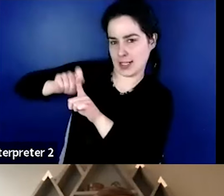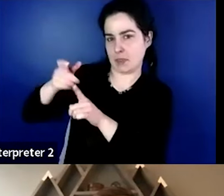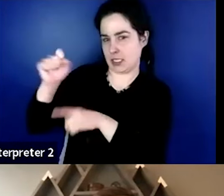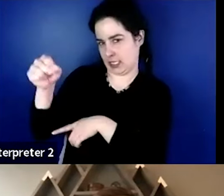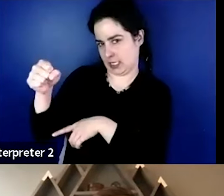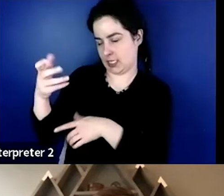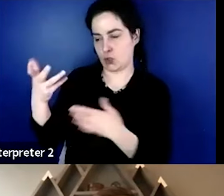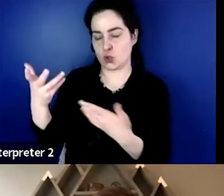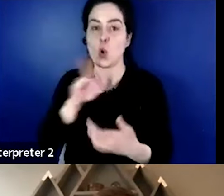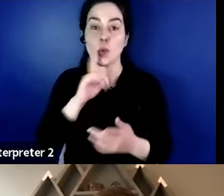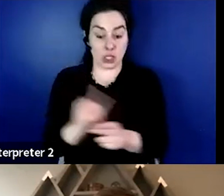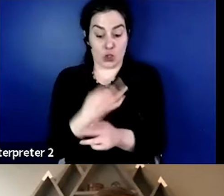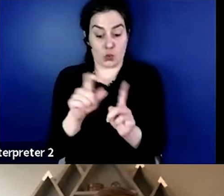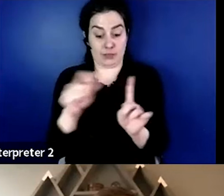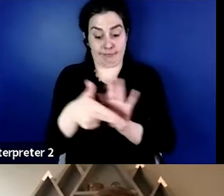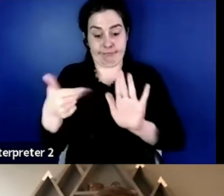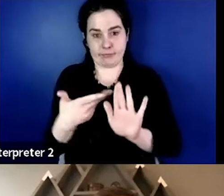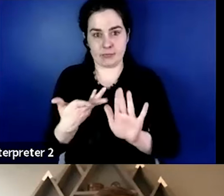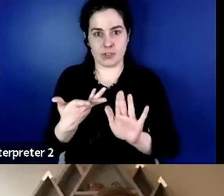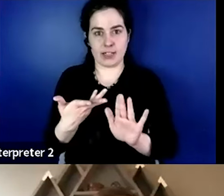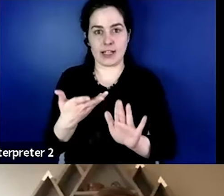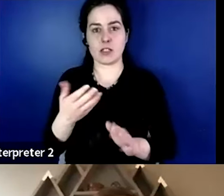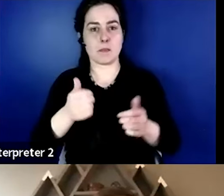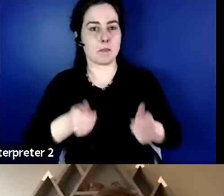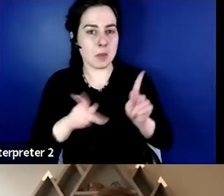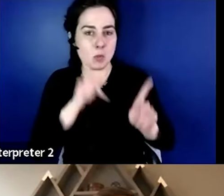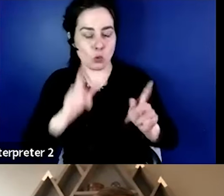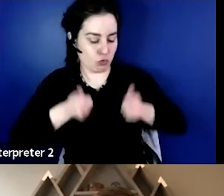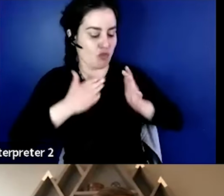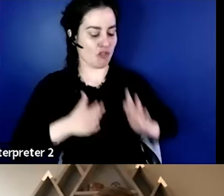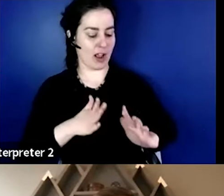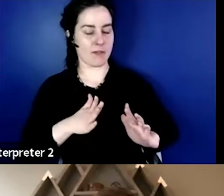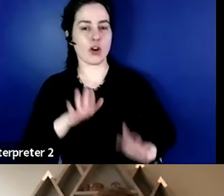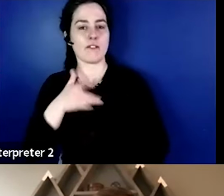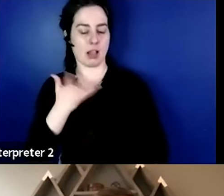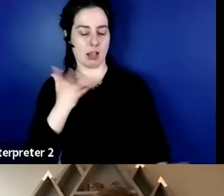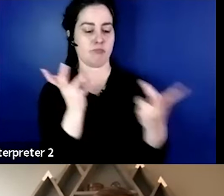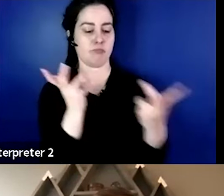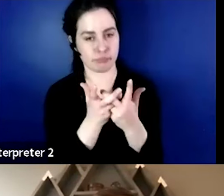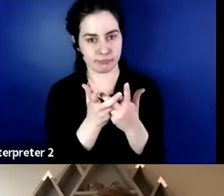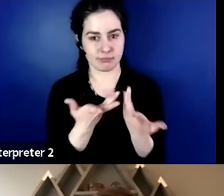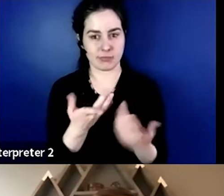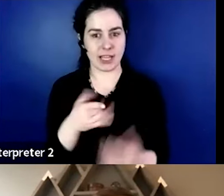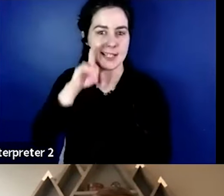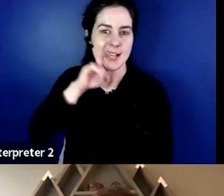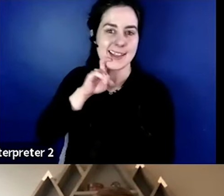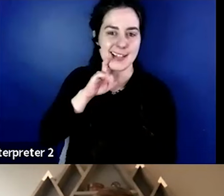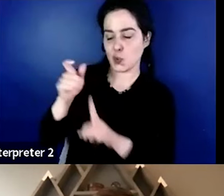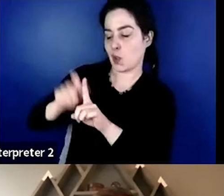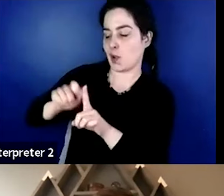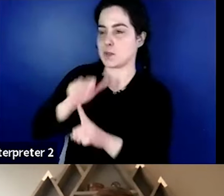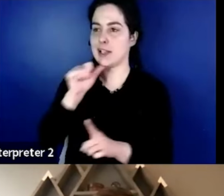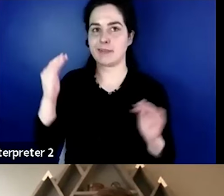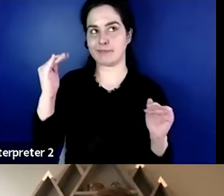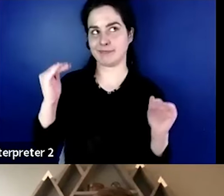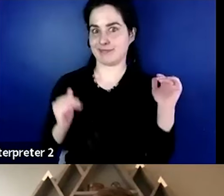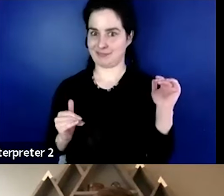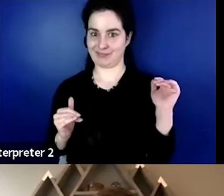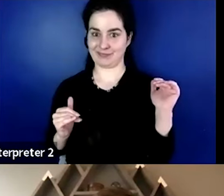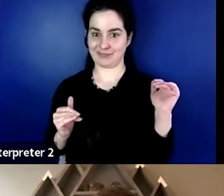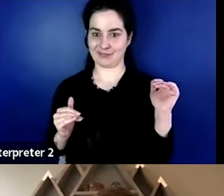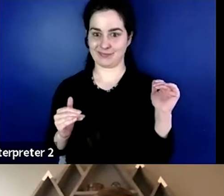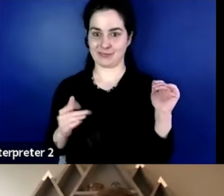that speaks to what is experienced by them, and also to not say that sexual harassment isn't as bad. Like oftentimes there's this idea like this